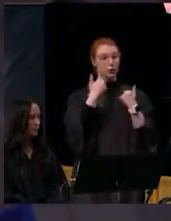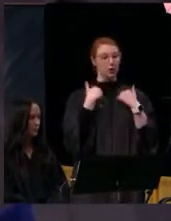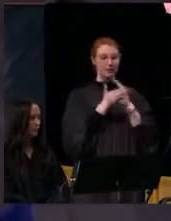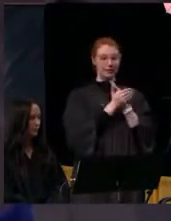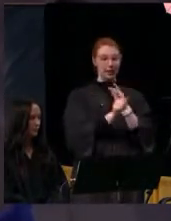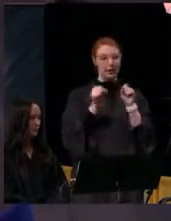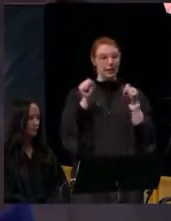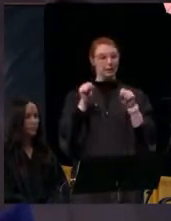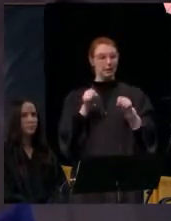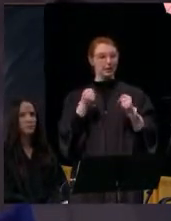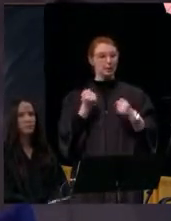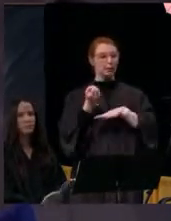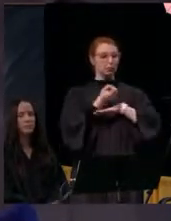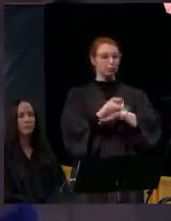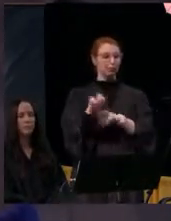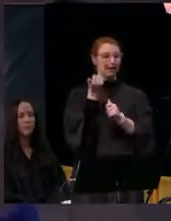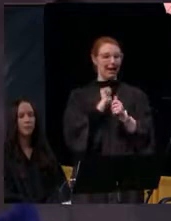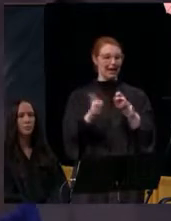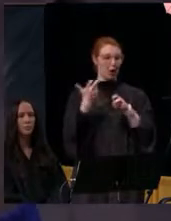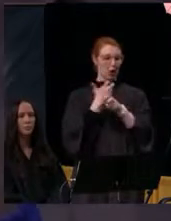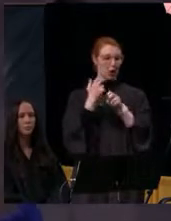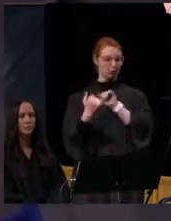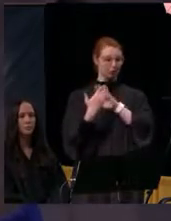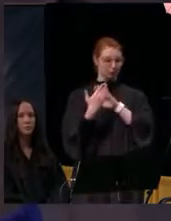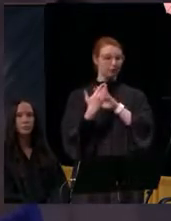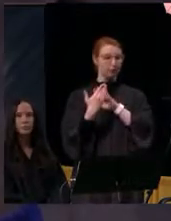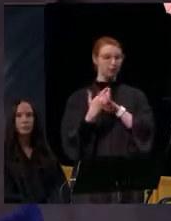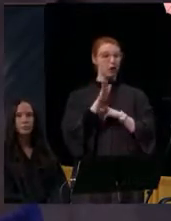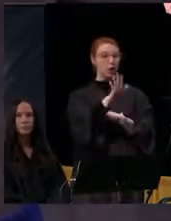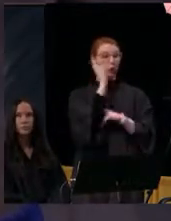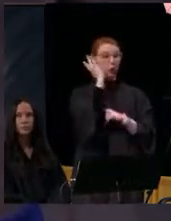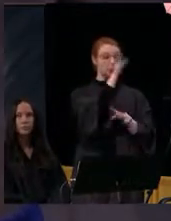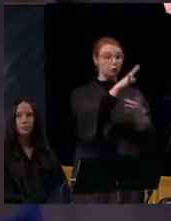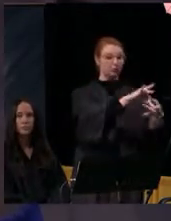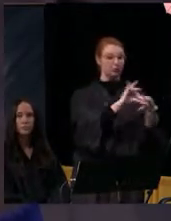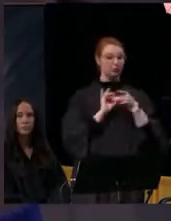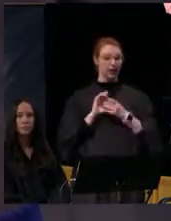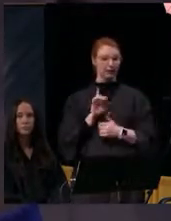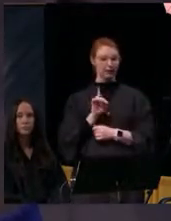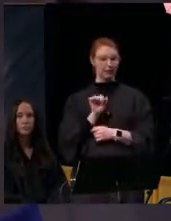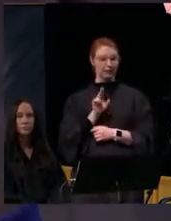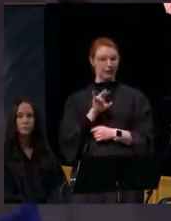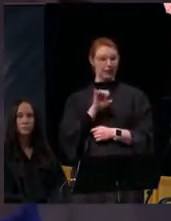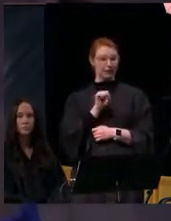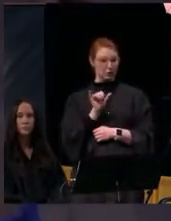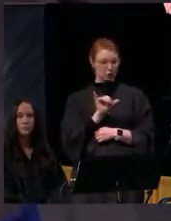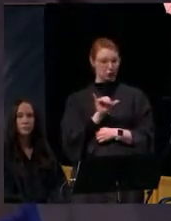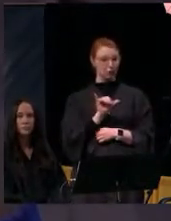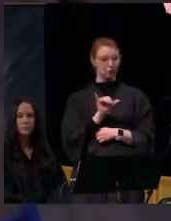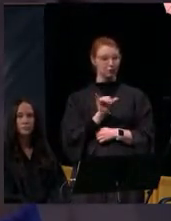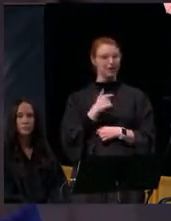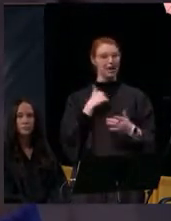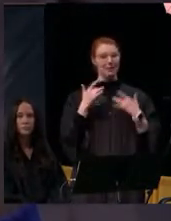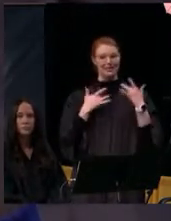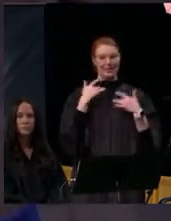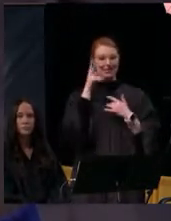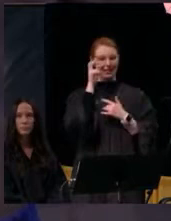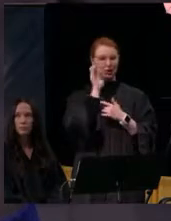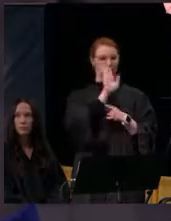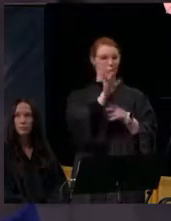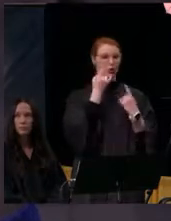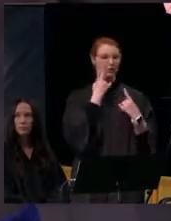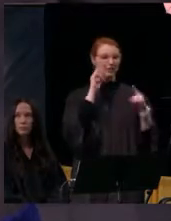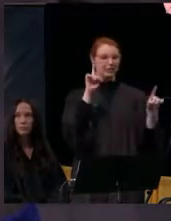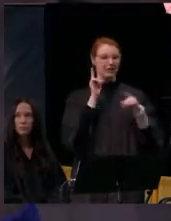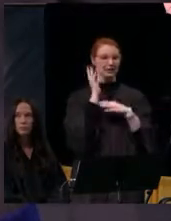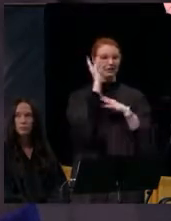any obstacle thrown your way. Your future is also the future of Davies. I look forward to hearing about the many accolades you and your classmates